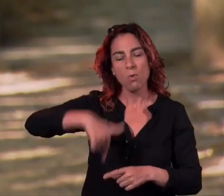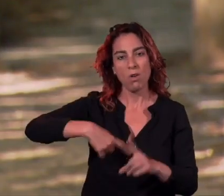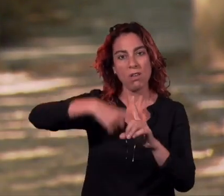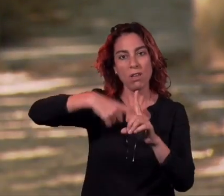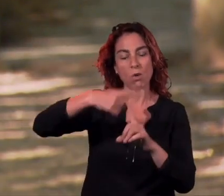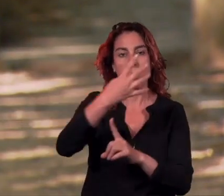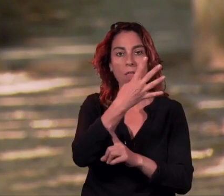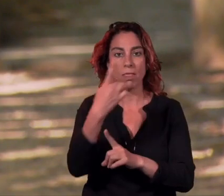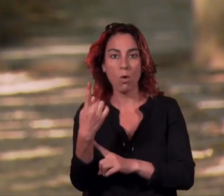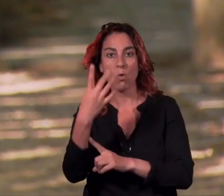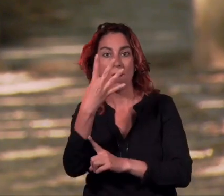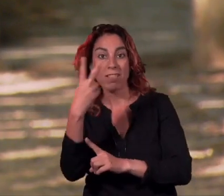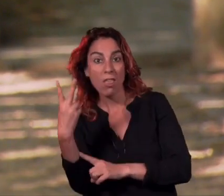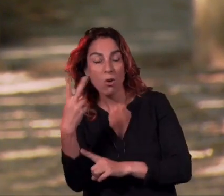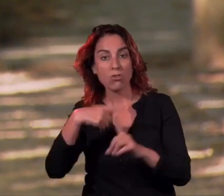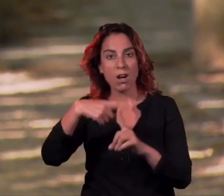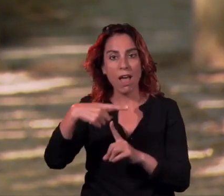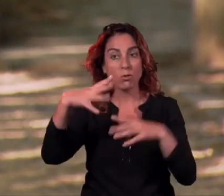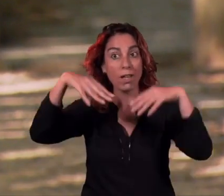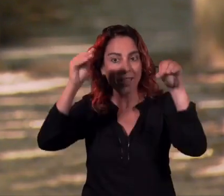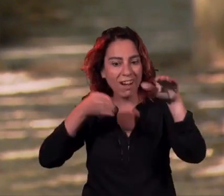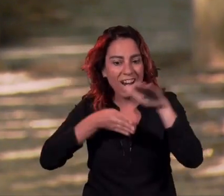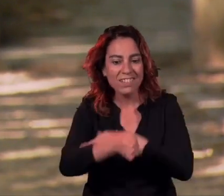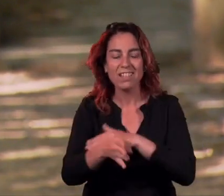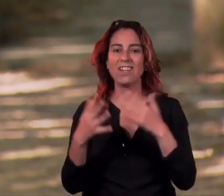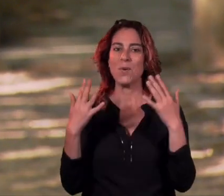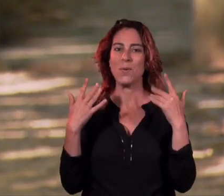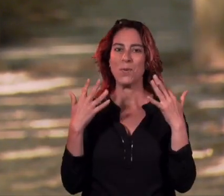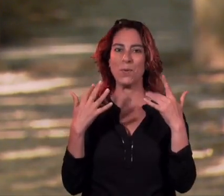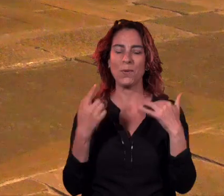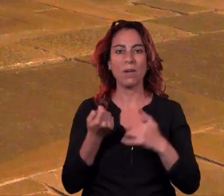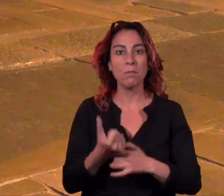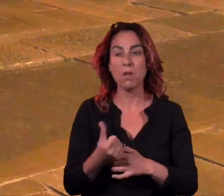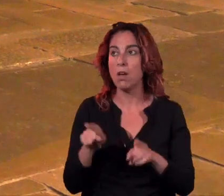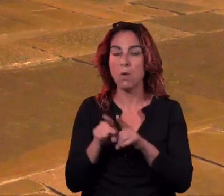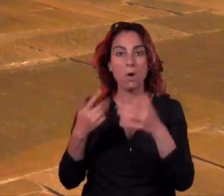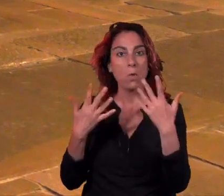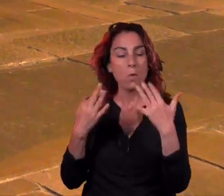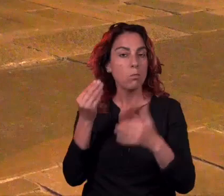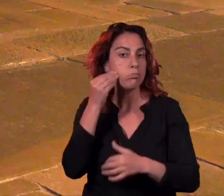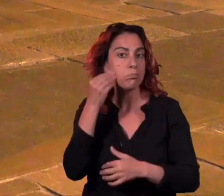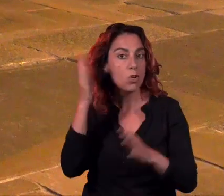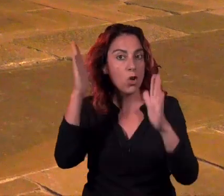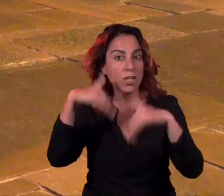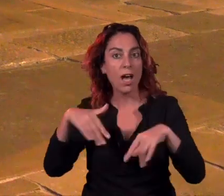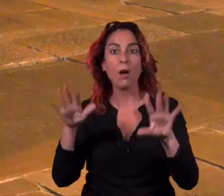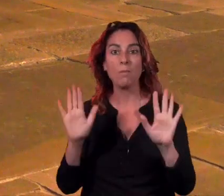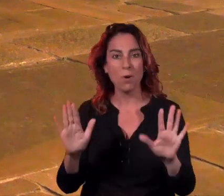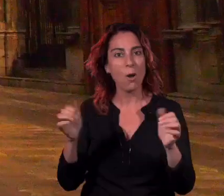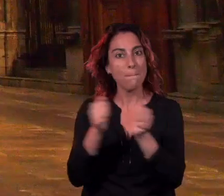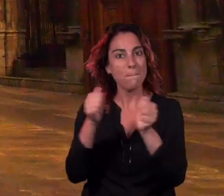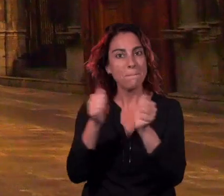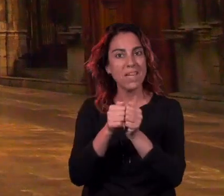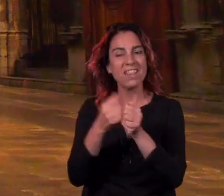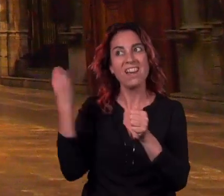it's 41, 42 degrees, you enter the cathedral. It's so cool. And there's of course no air conditioning, but it just shows how